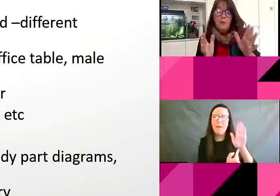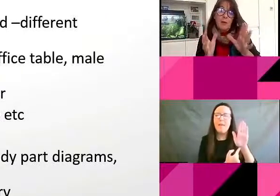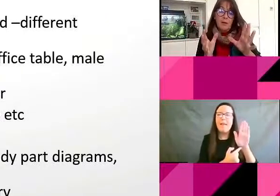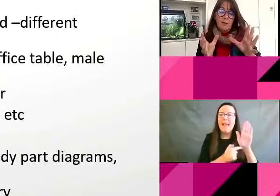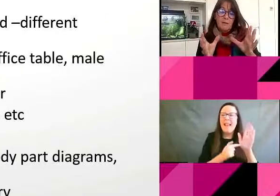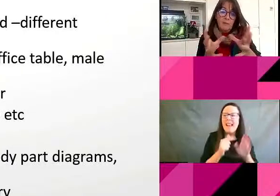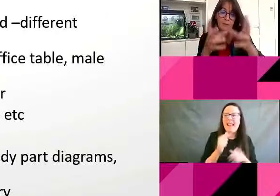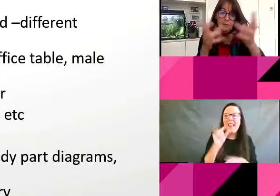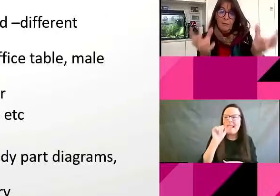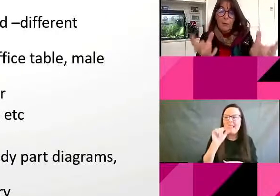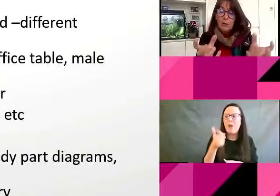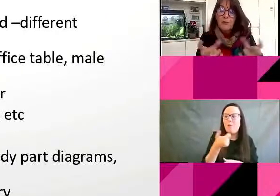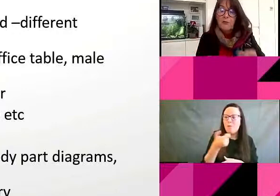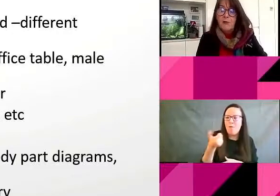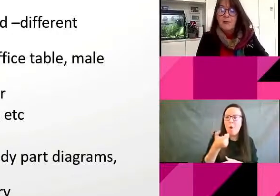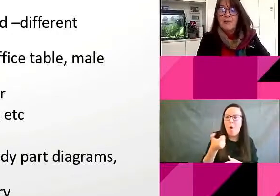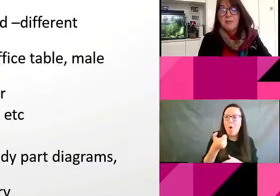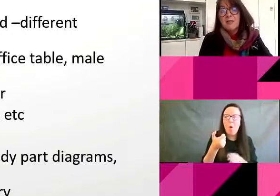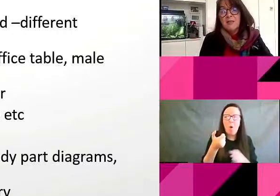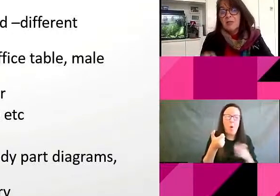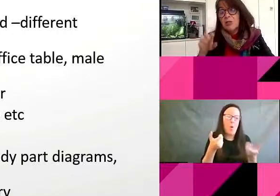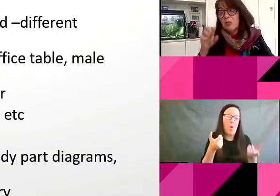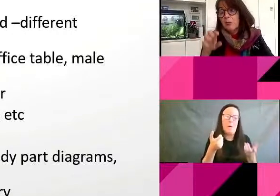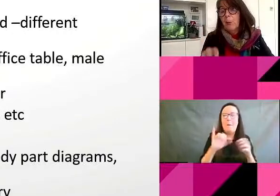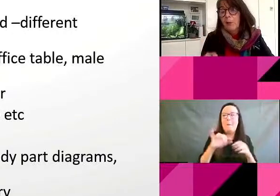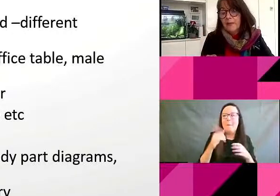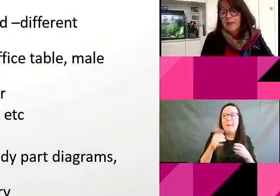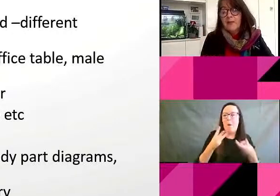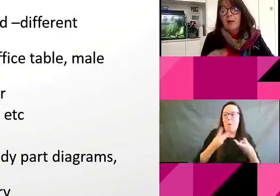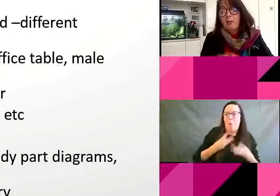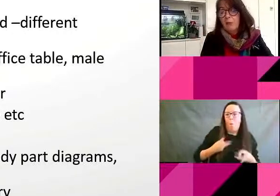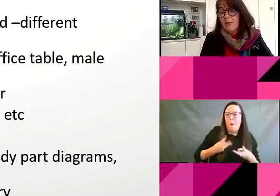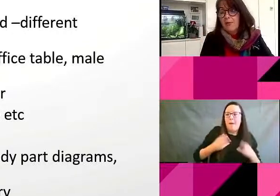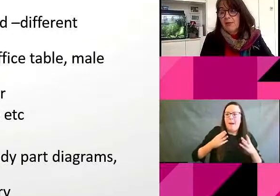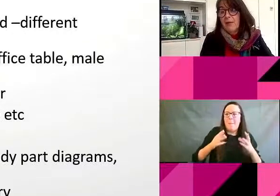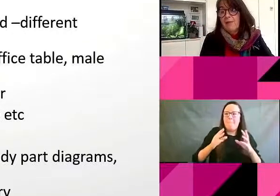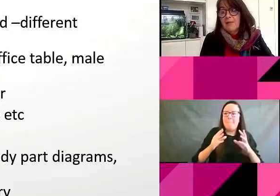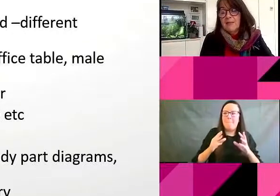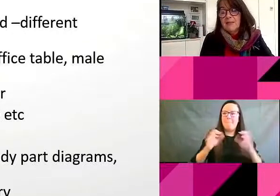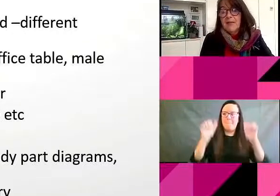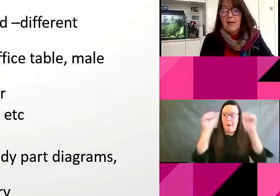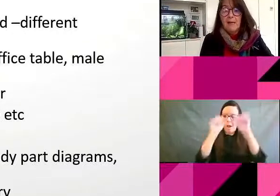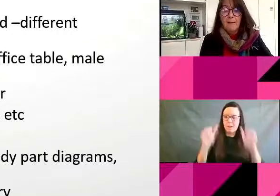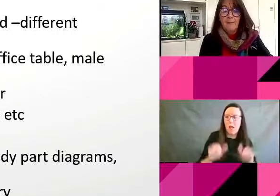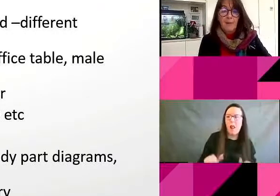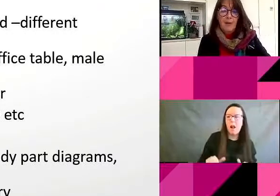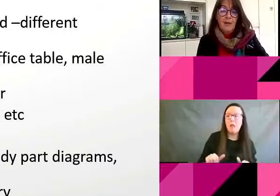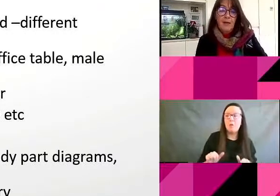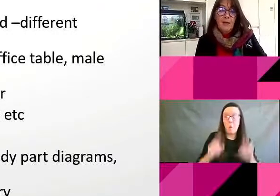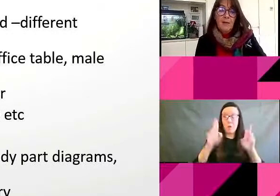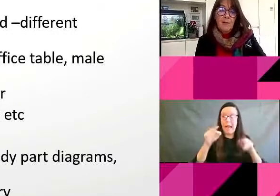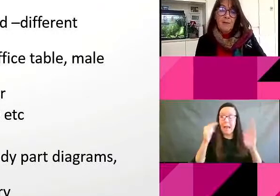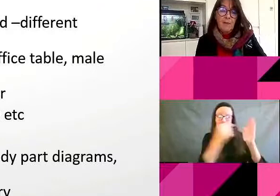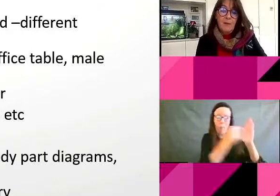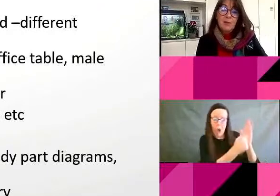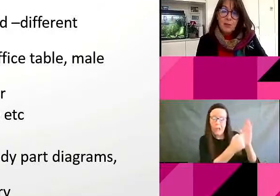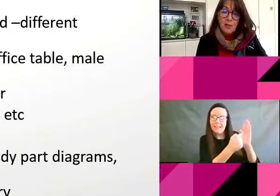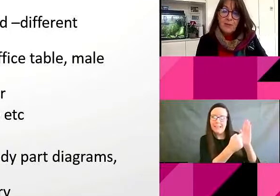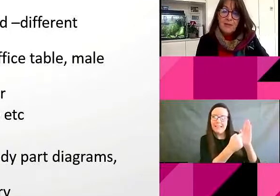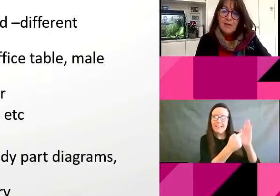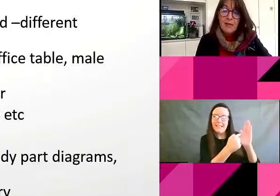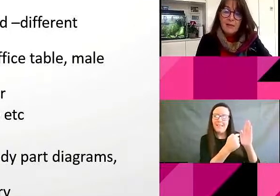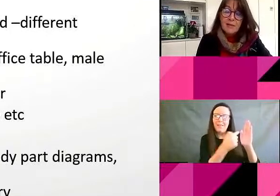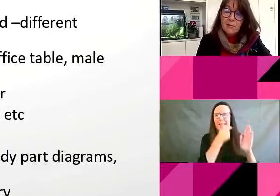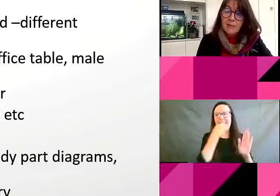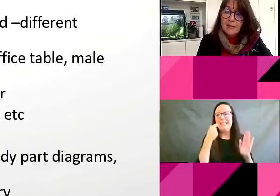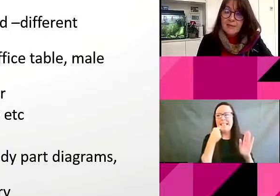foam model of a female torso, so she could point rather than having to say. And the trial